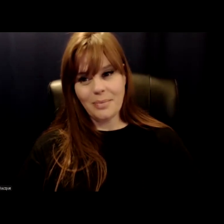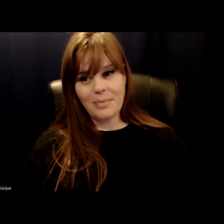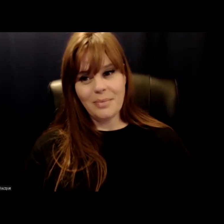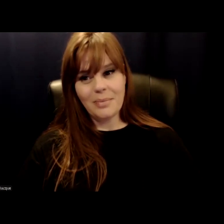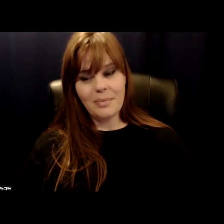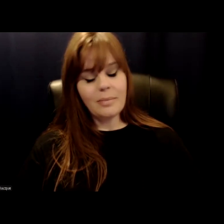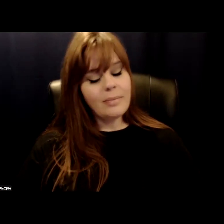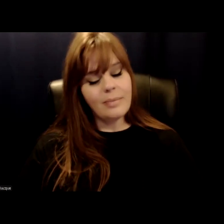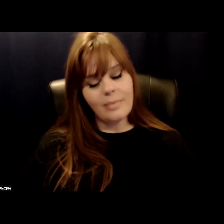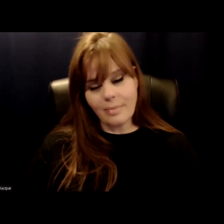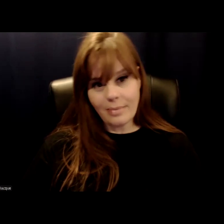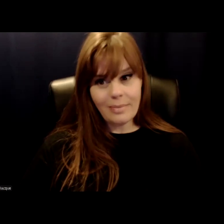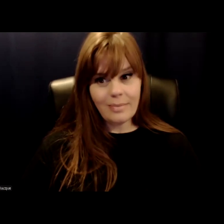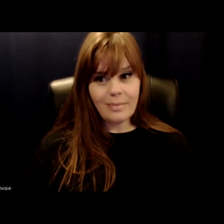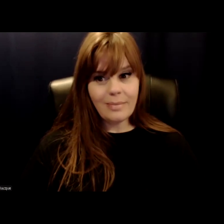Thank you.